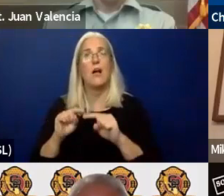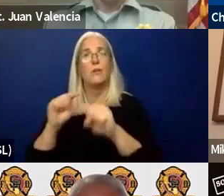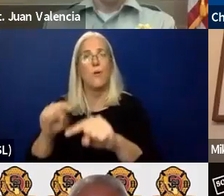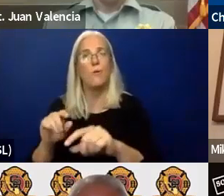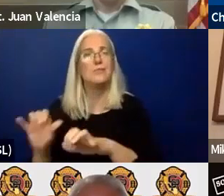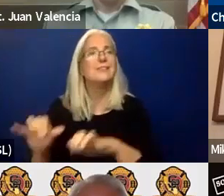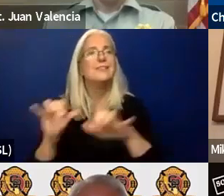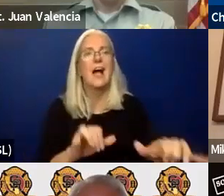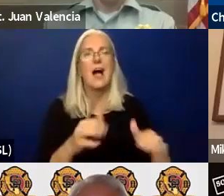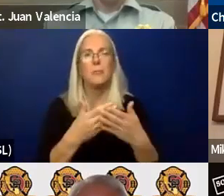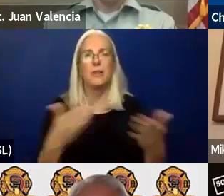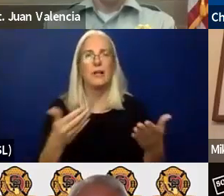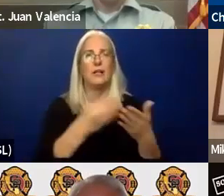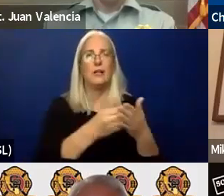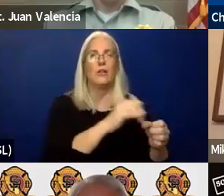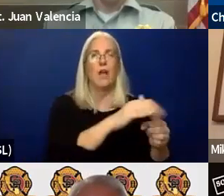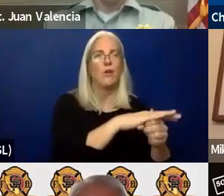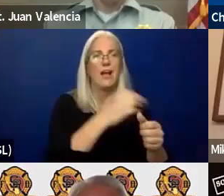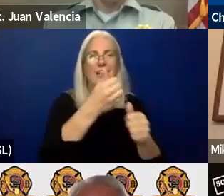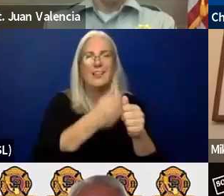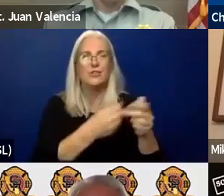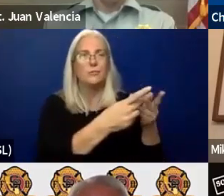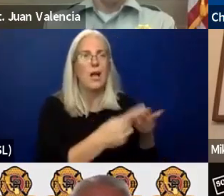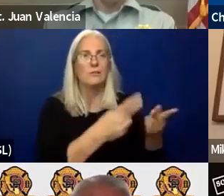each location. Thank you, Paul.